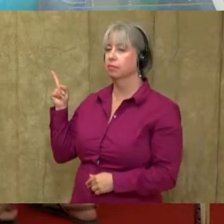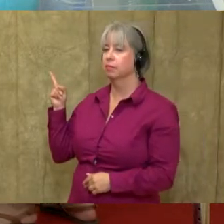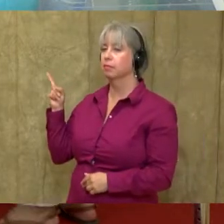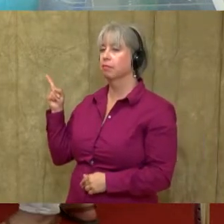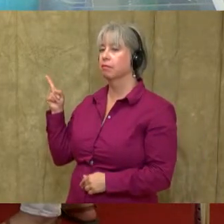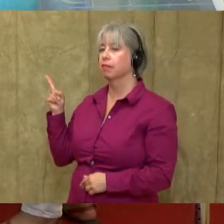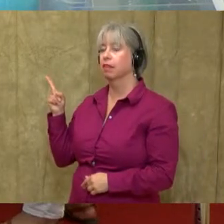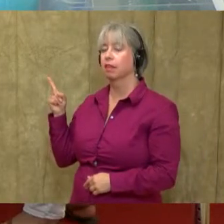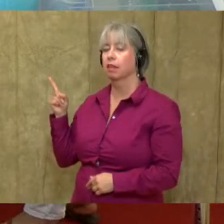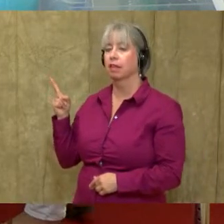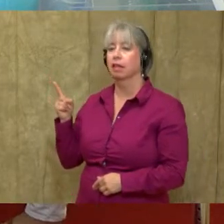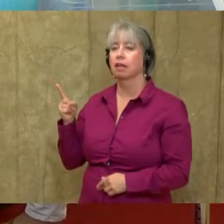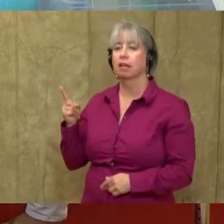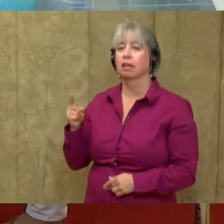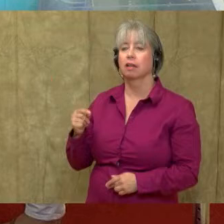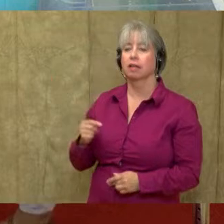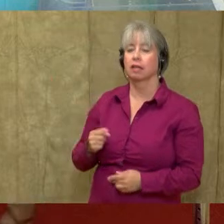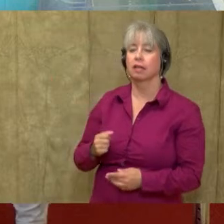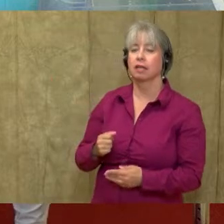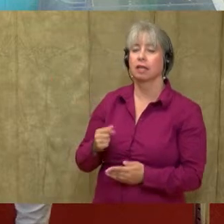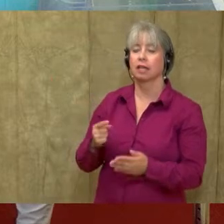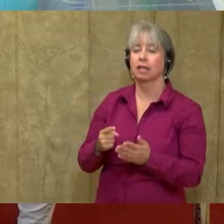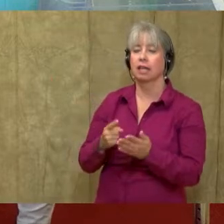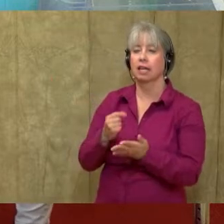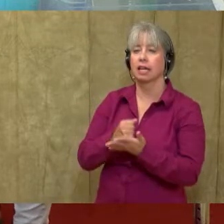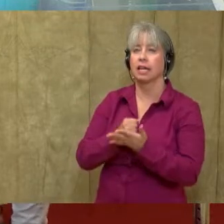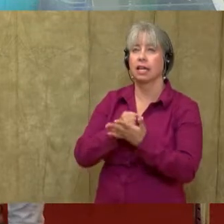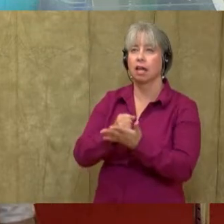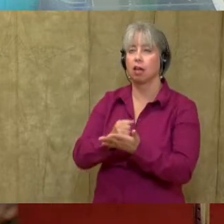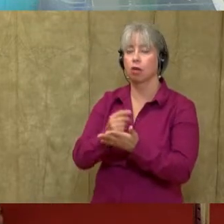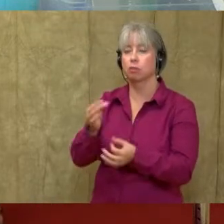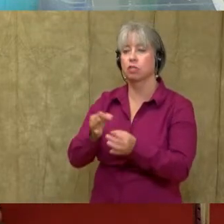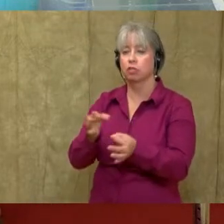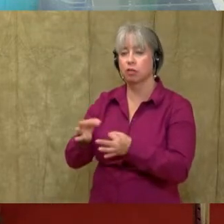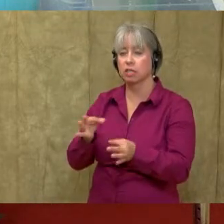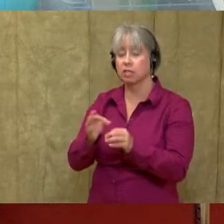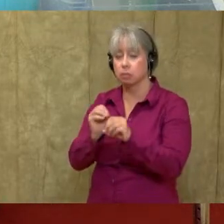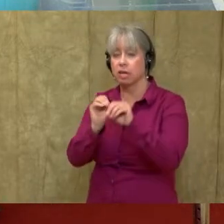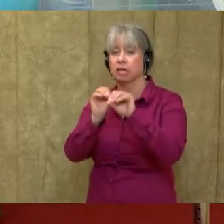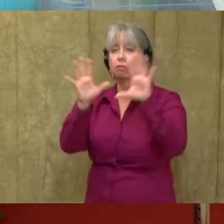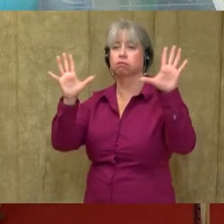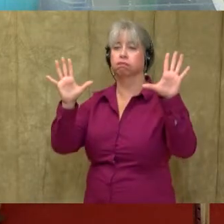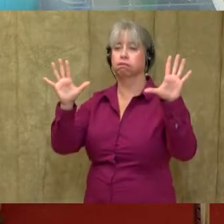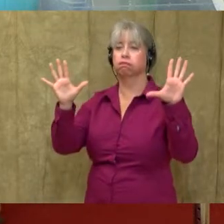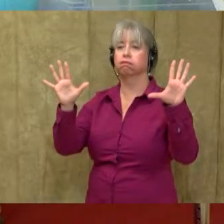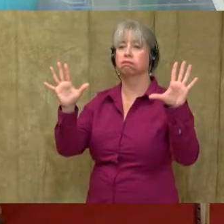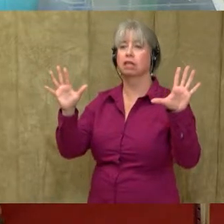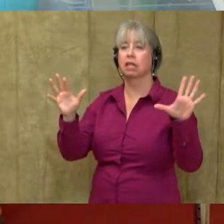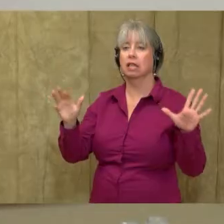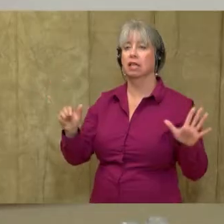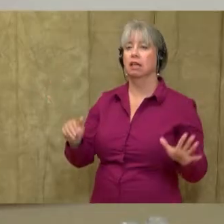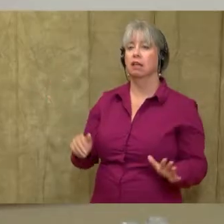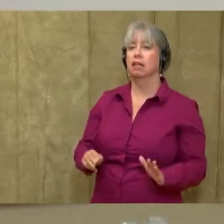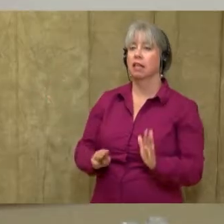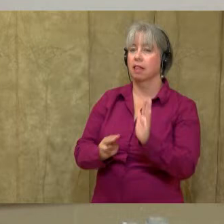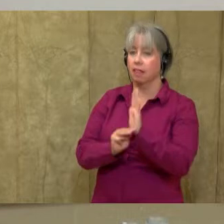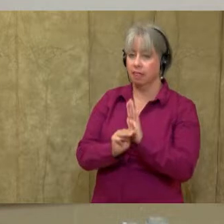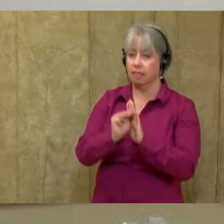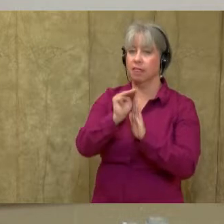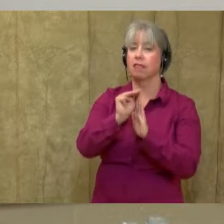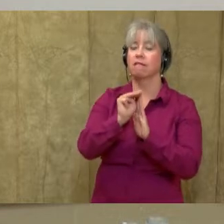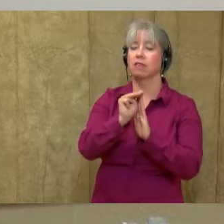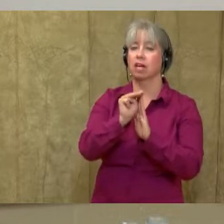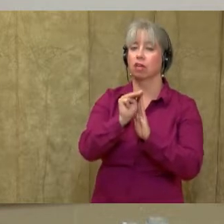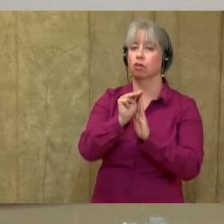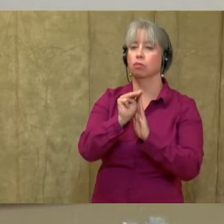Sometimes it just helps to explain it a little better as we go. So if I had the volume of a sphere, which I know is